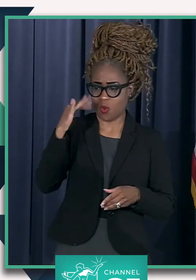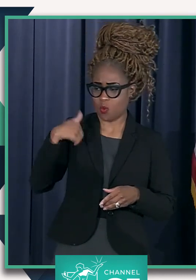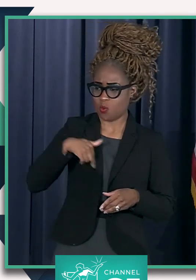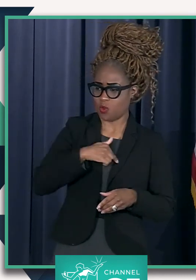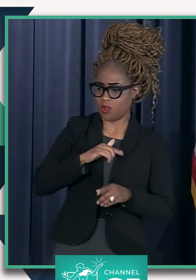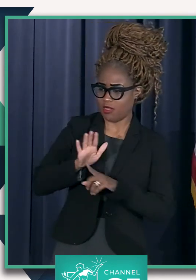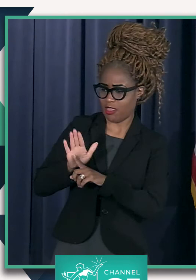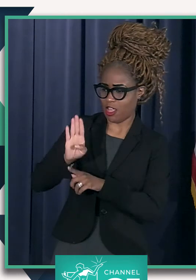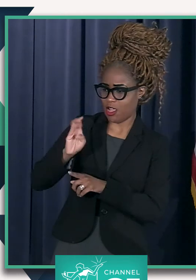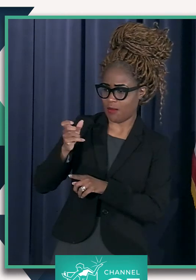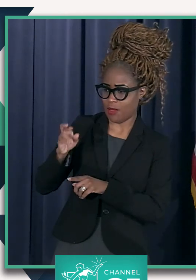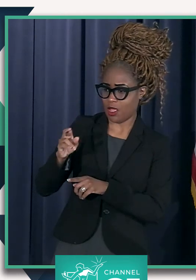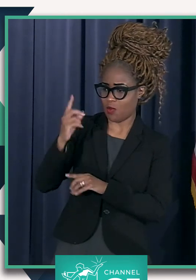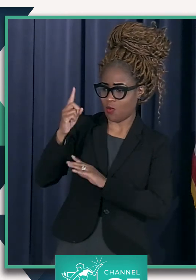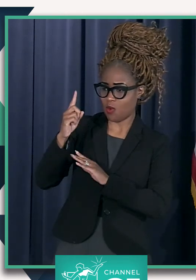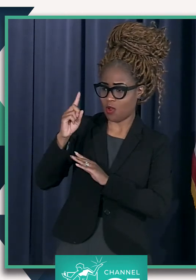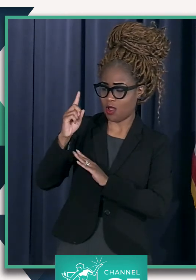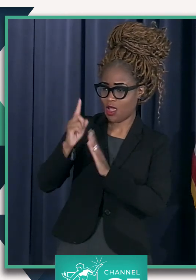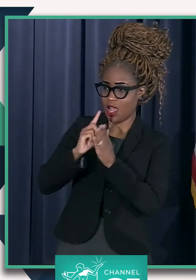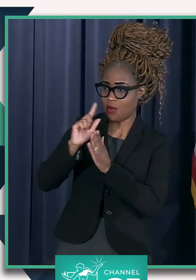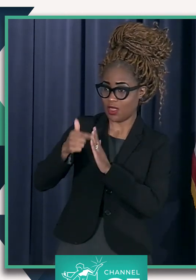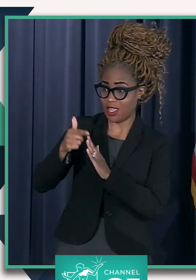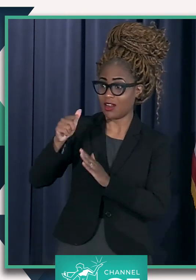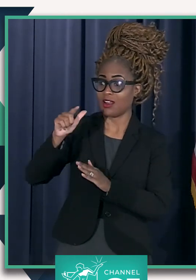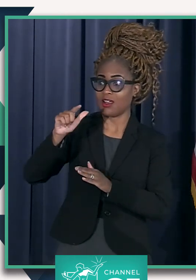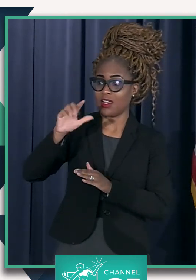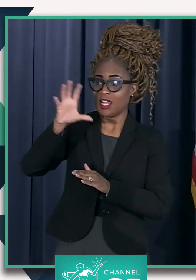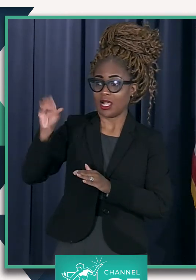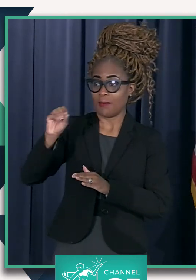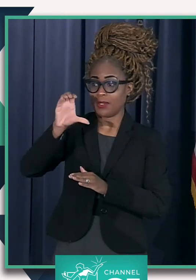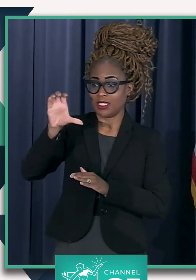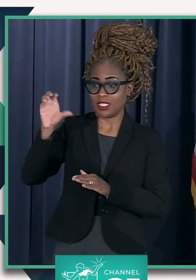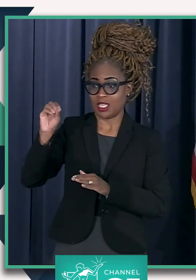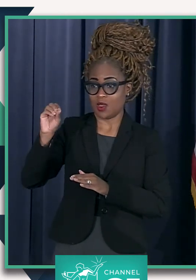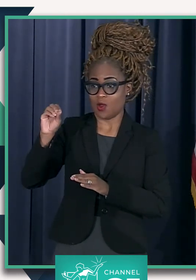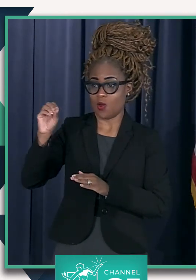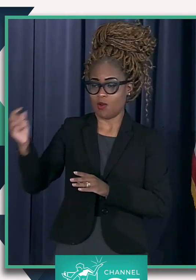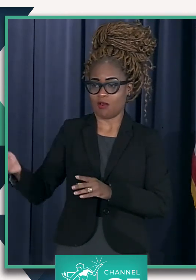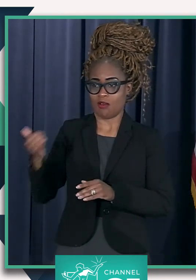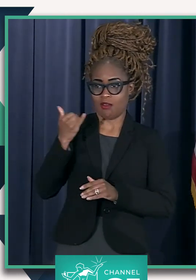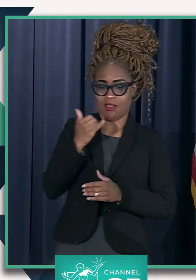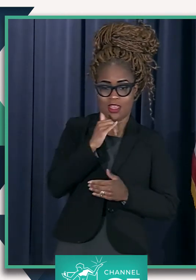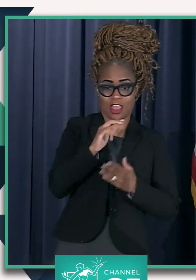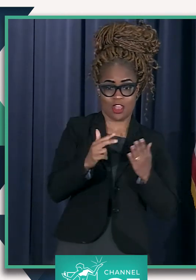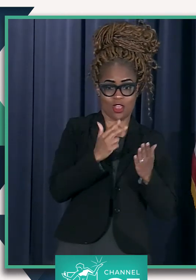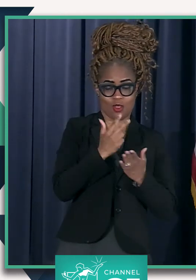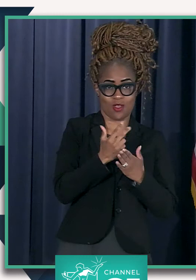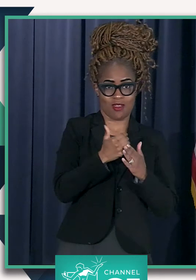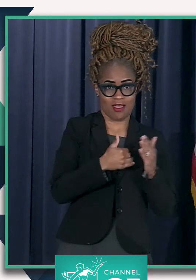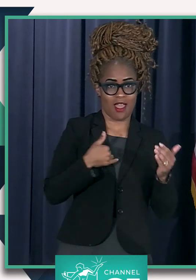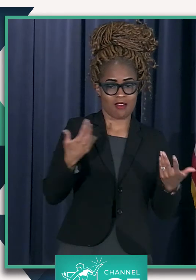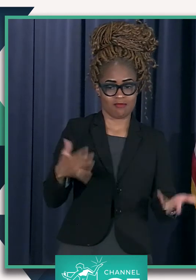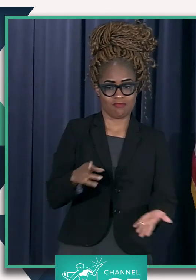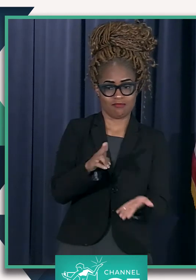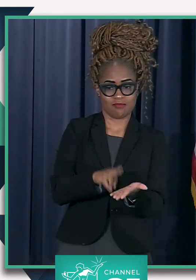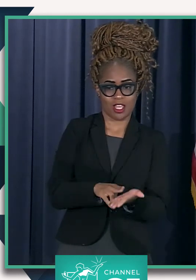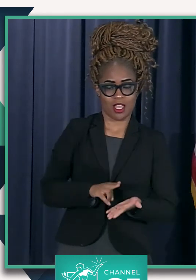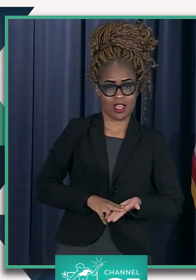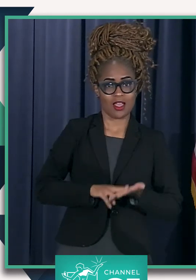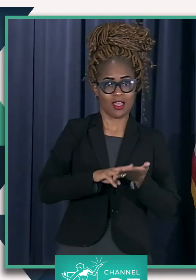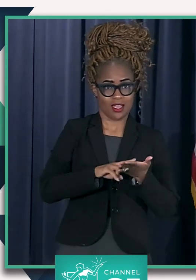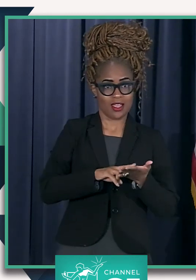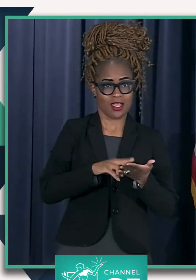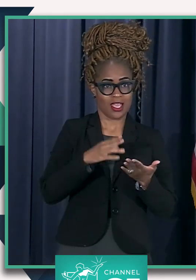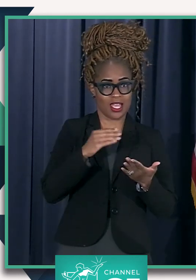hour later, the CEO of the company was on the phone, and within 3 hours, we had a signed contract, and it